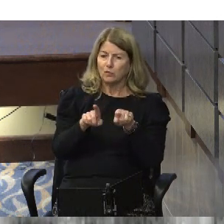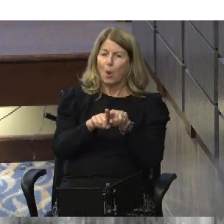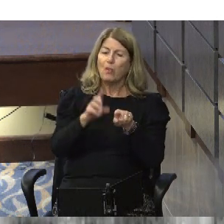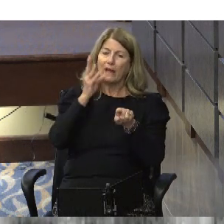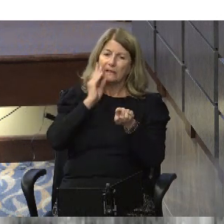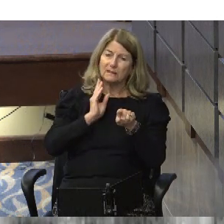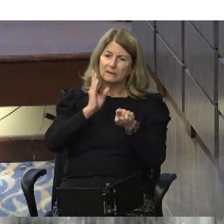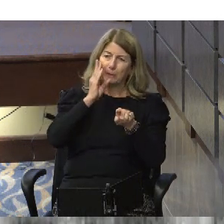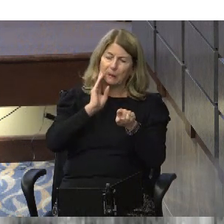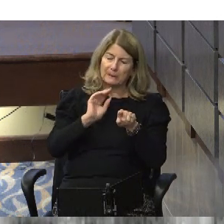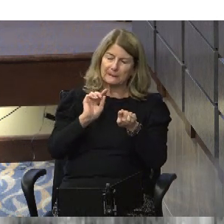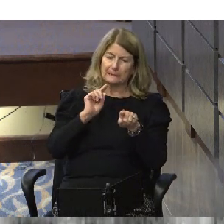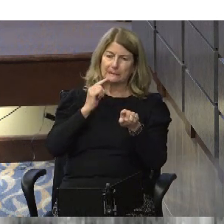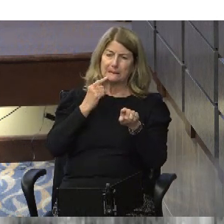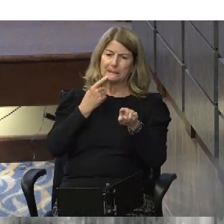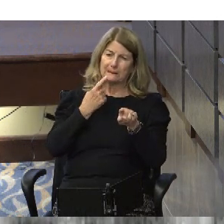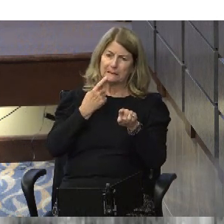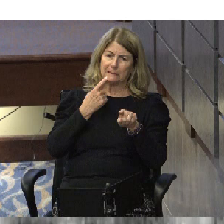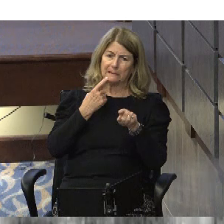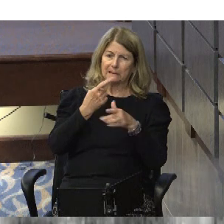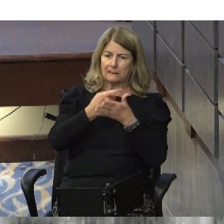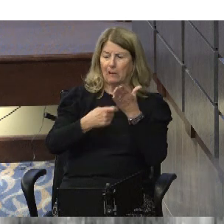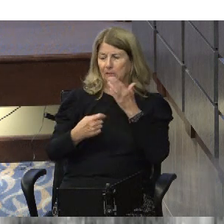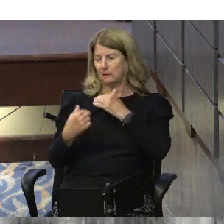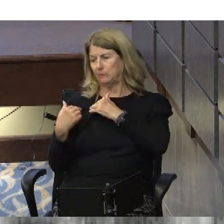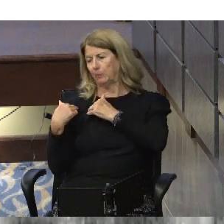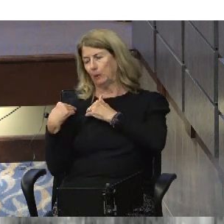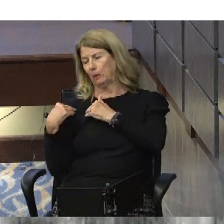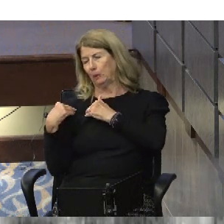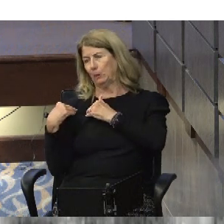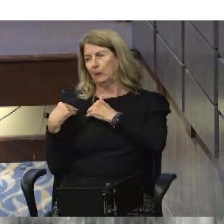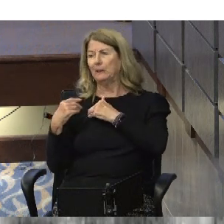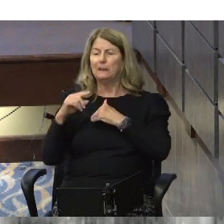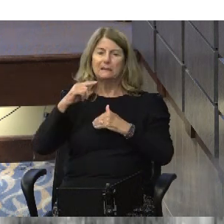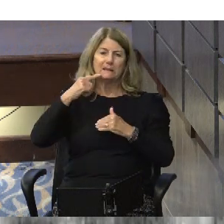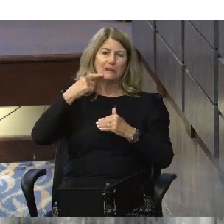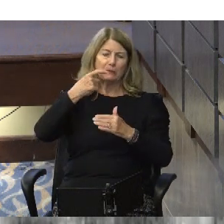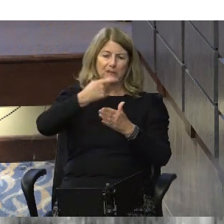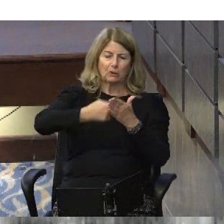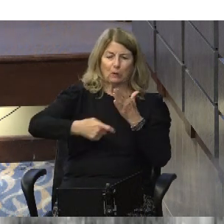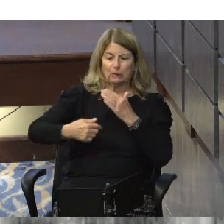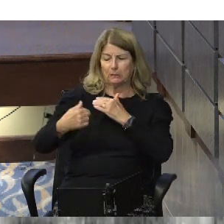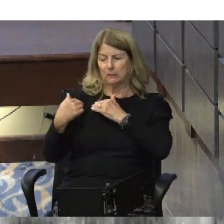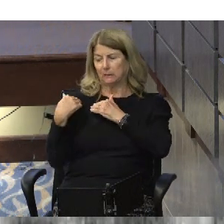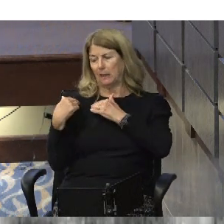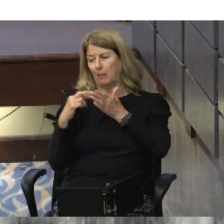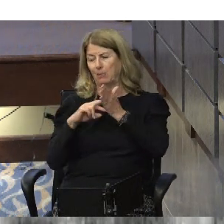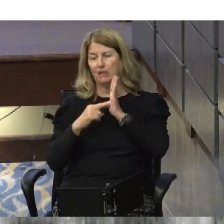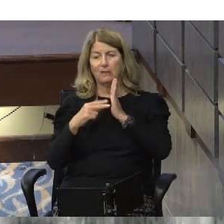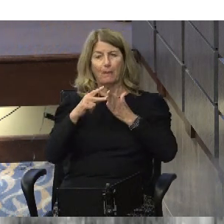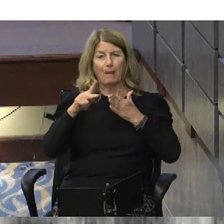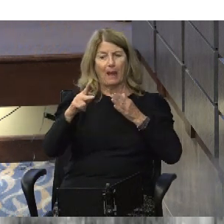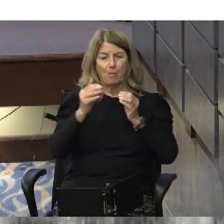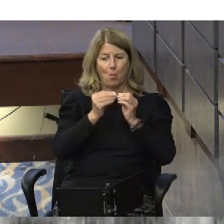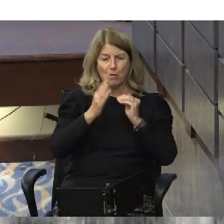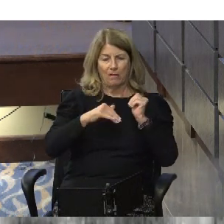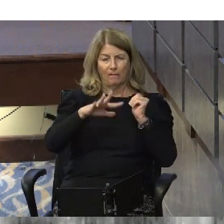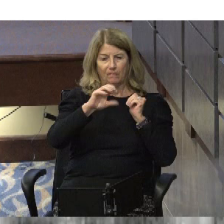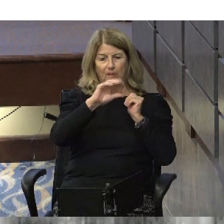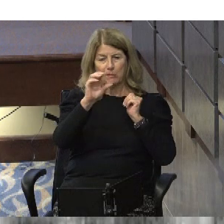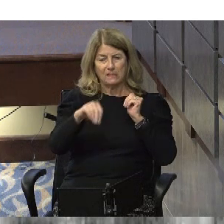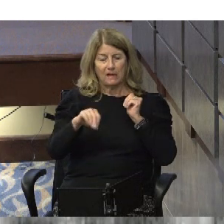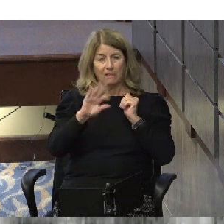experience severe cost burden. Severe cost burden means that they're paying more than 50% of